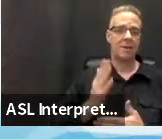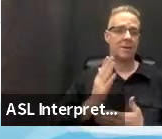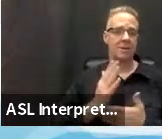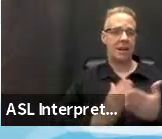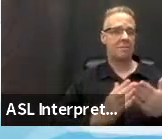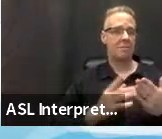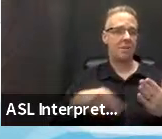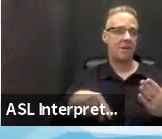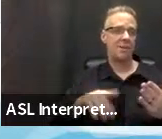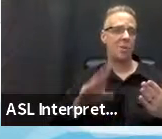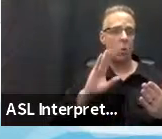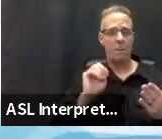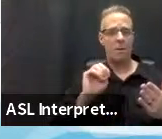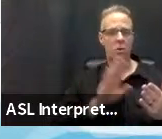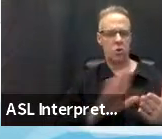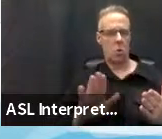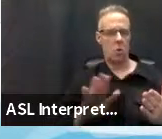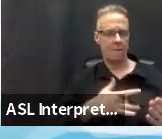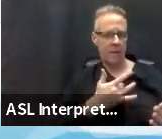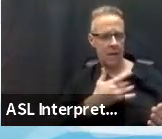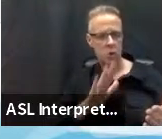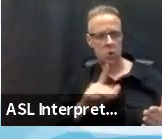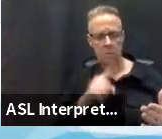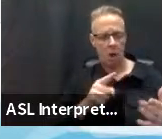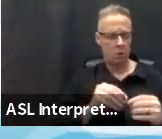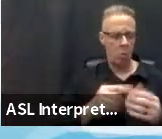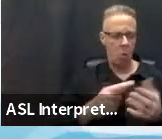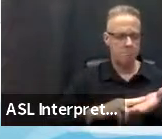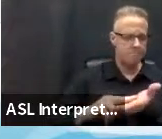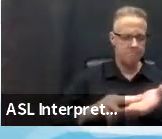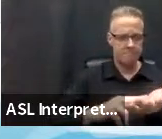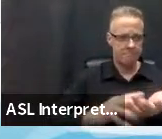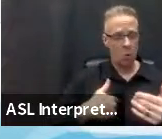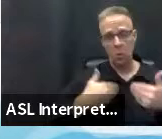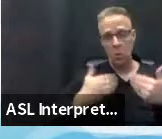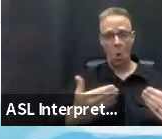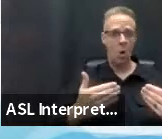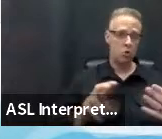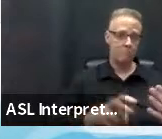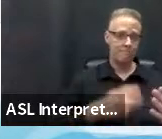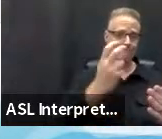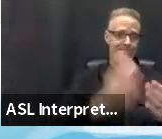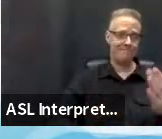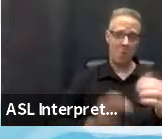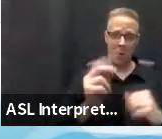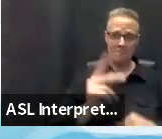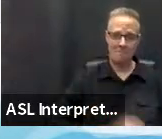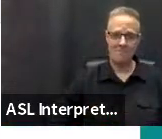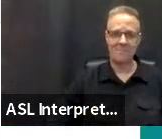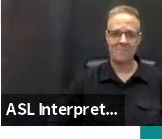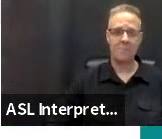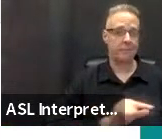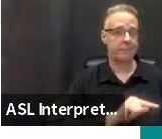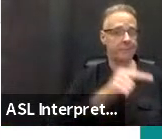be about your just reactions today. And so let's dive in. Next